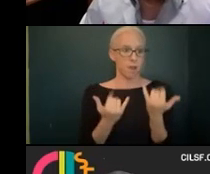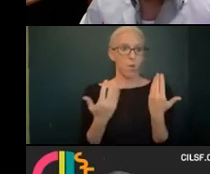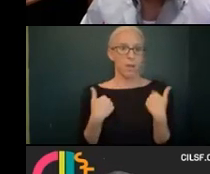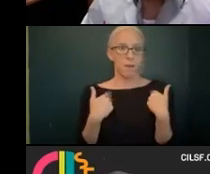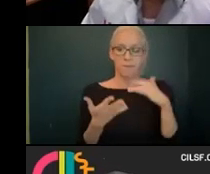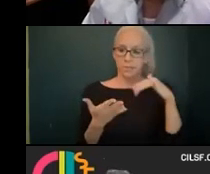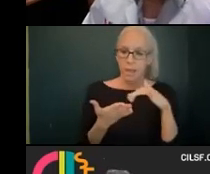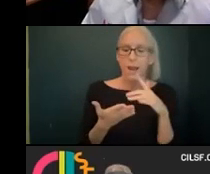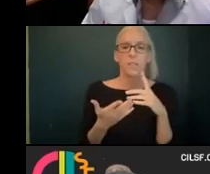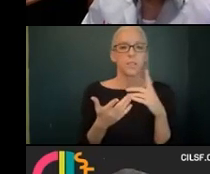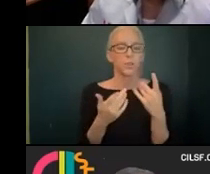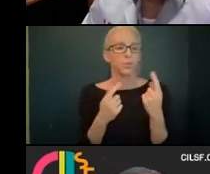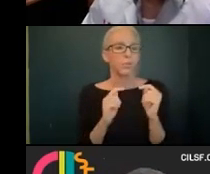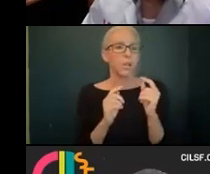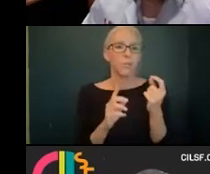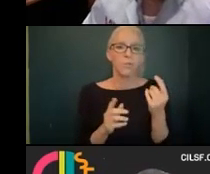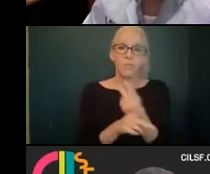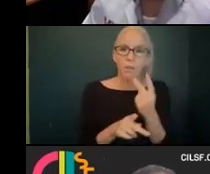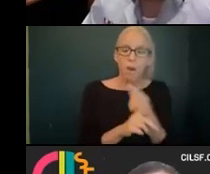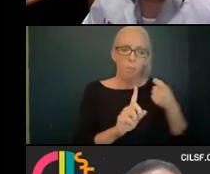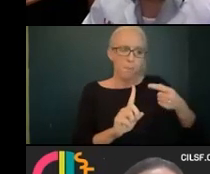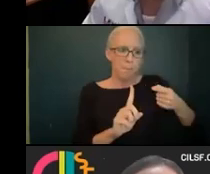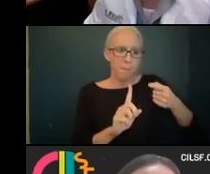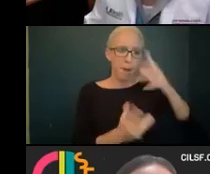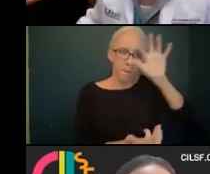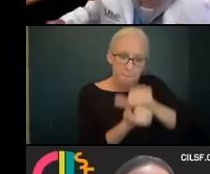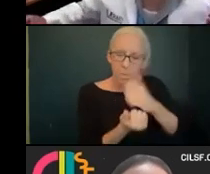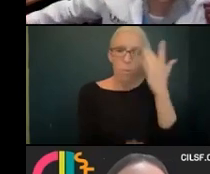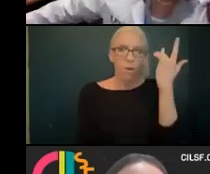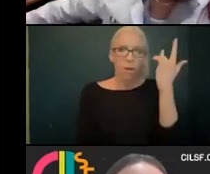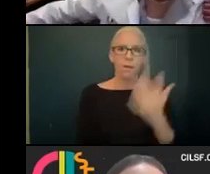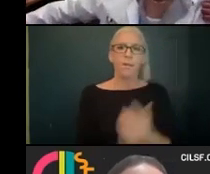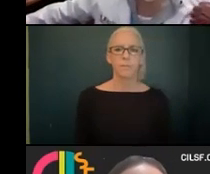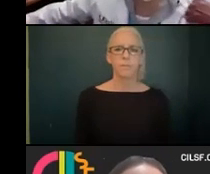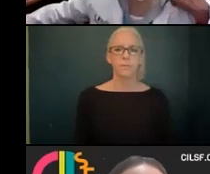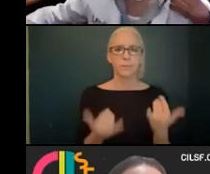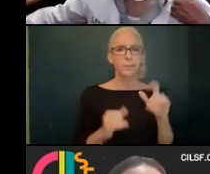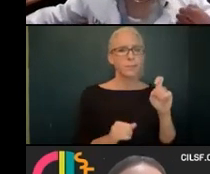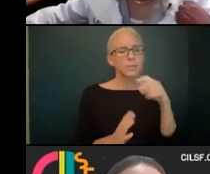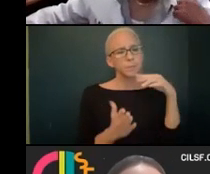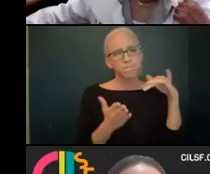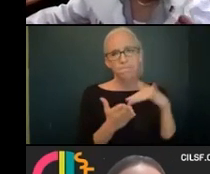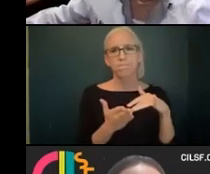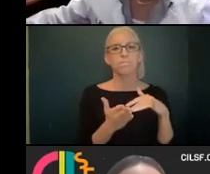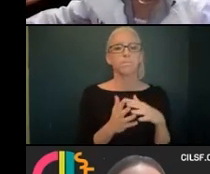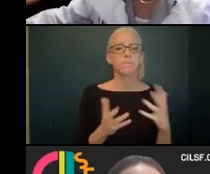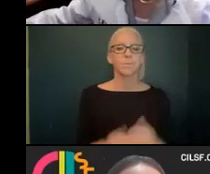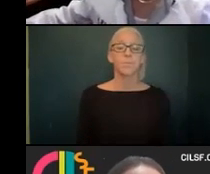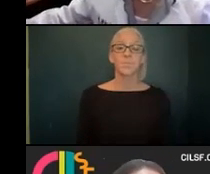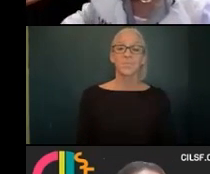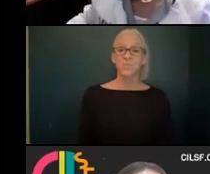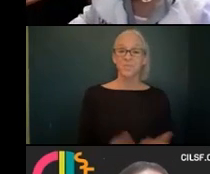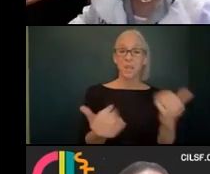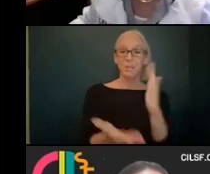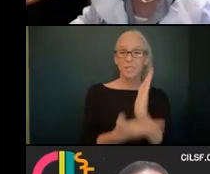mechanisms, but there's still a lot about COVID that we don't know that we need to do research on. And I'll stop it there for questions. The last